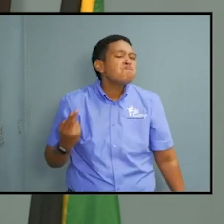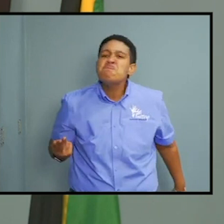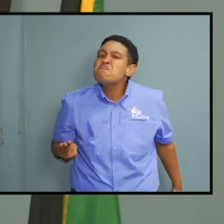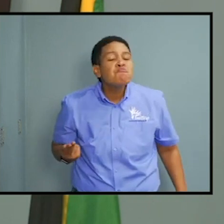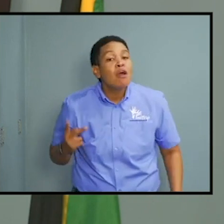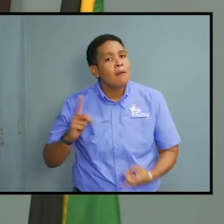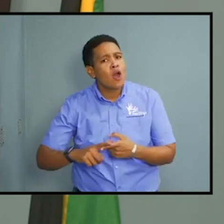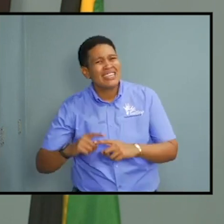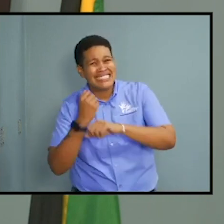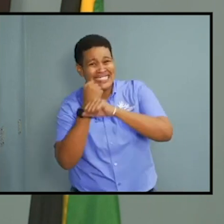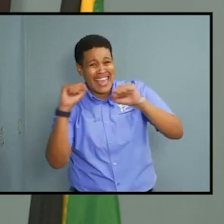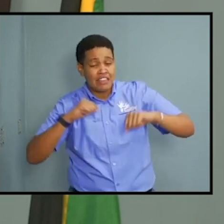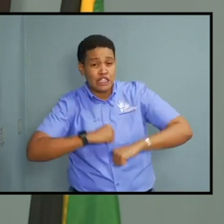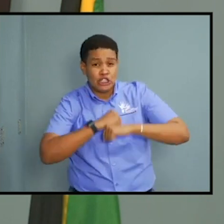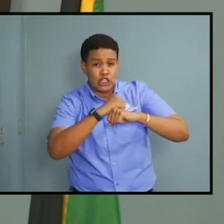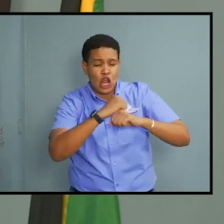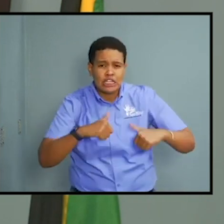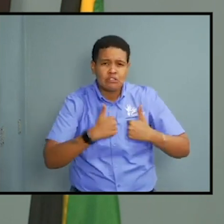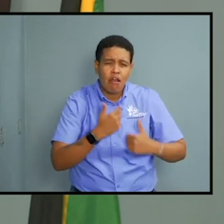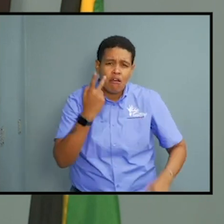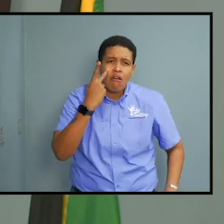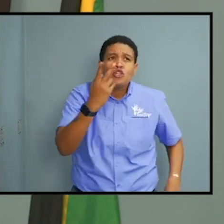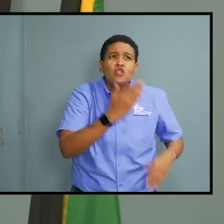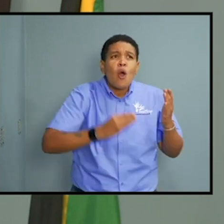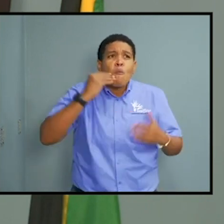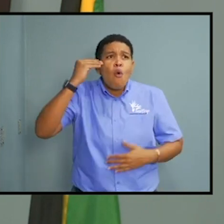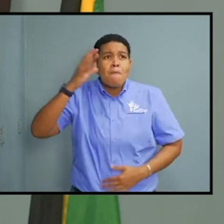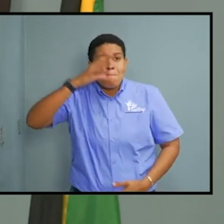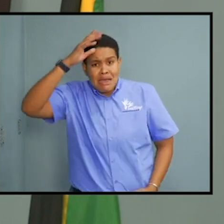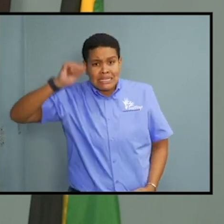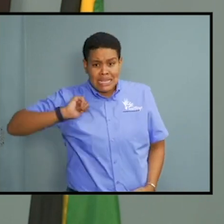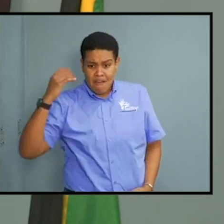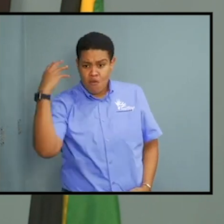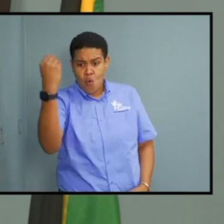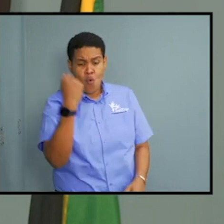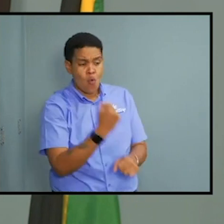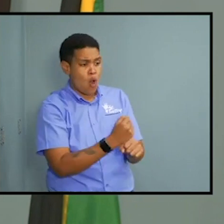security in some homes in which the parents or adult has to go to work and